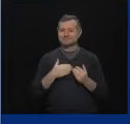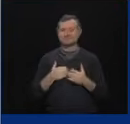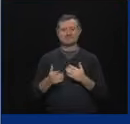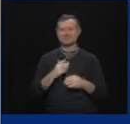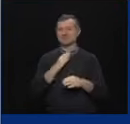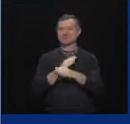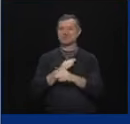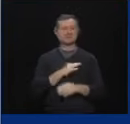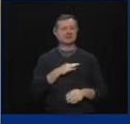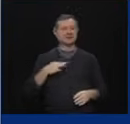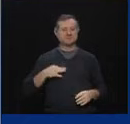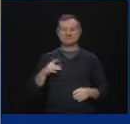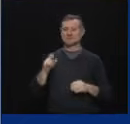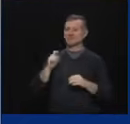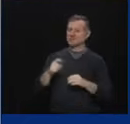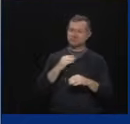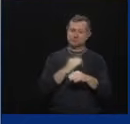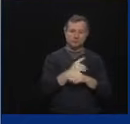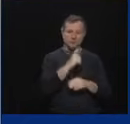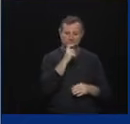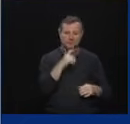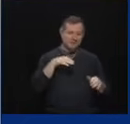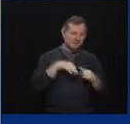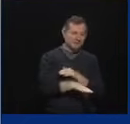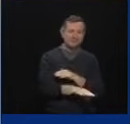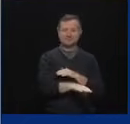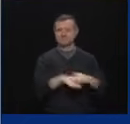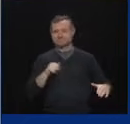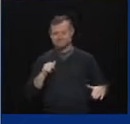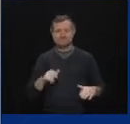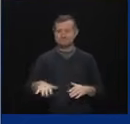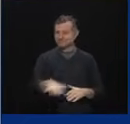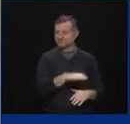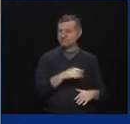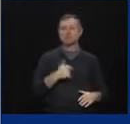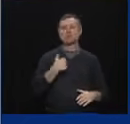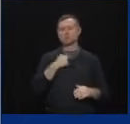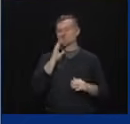staff and all the individuals who would enter those facilities. And that's effective today.